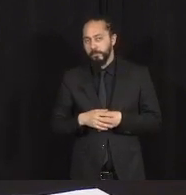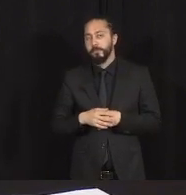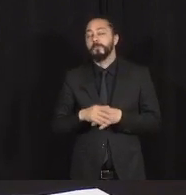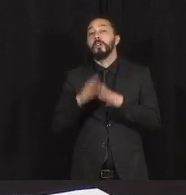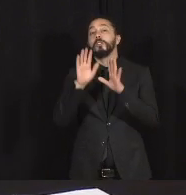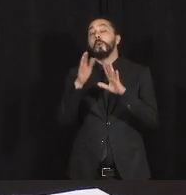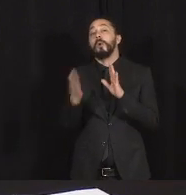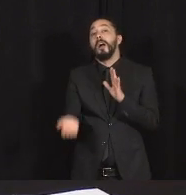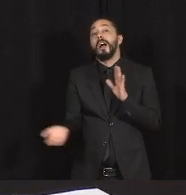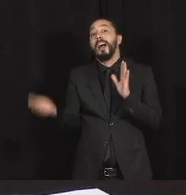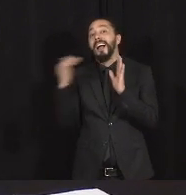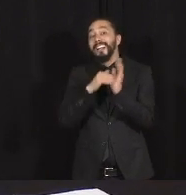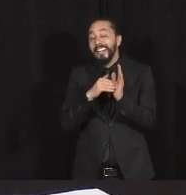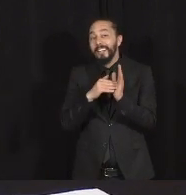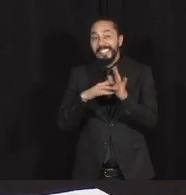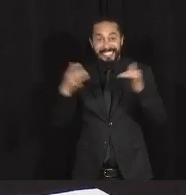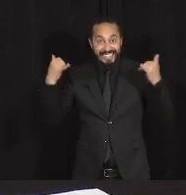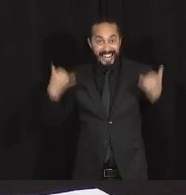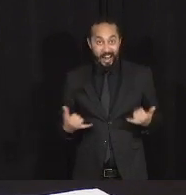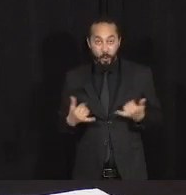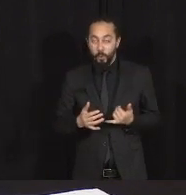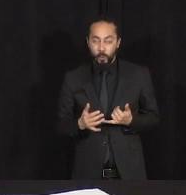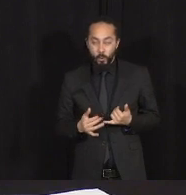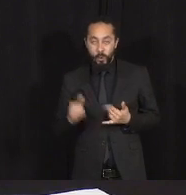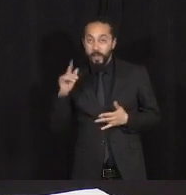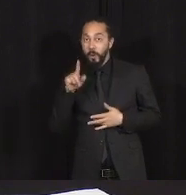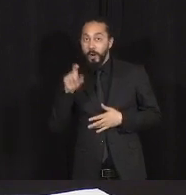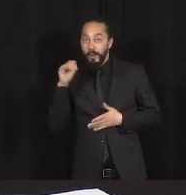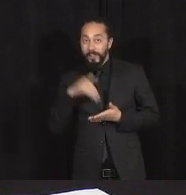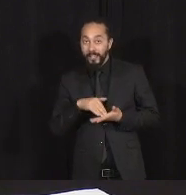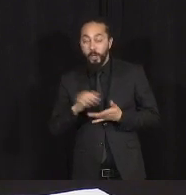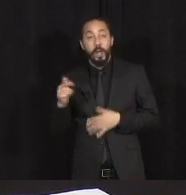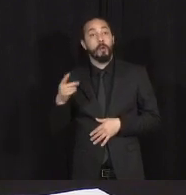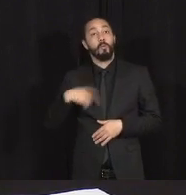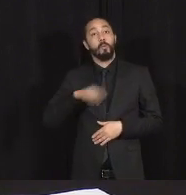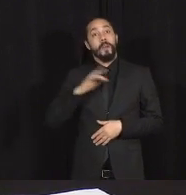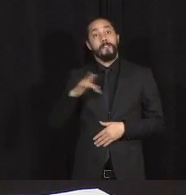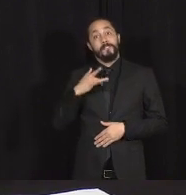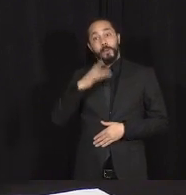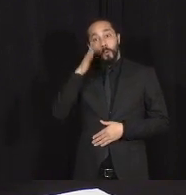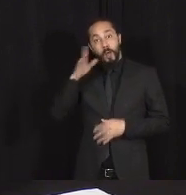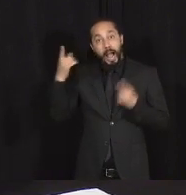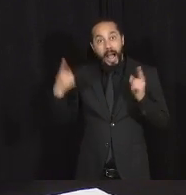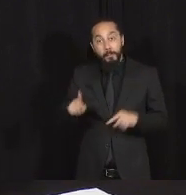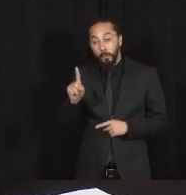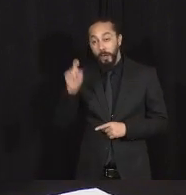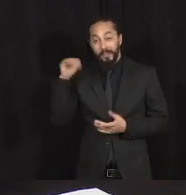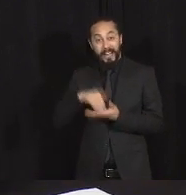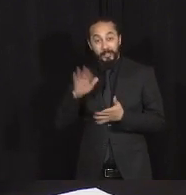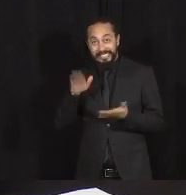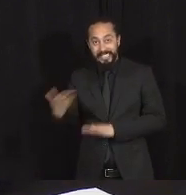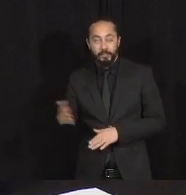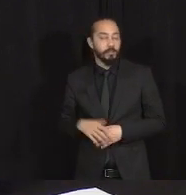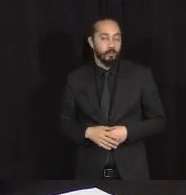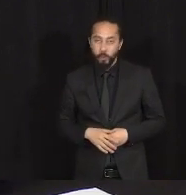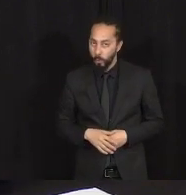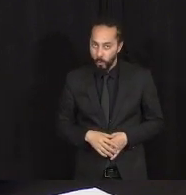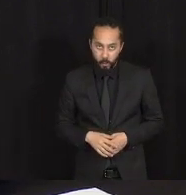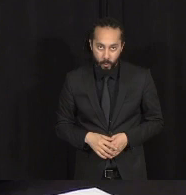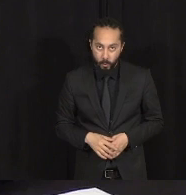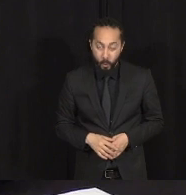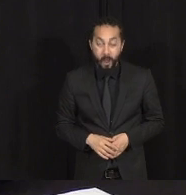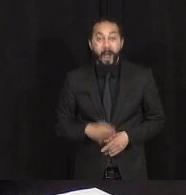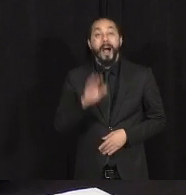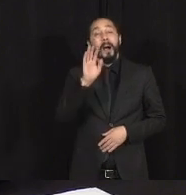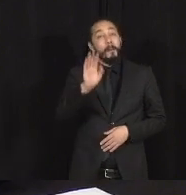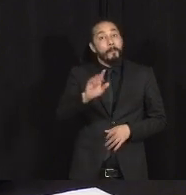are. That is not what we believe is going to happen. But that is why we needed to do all